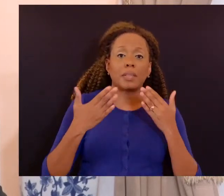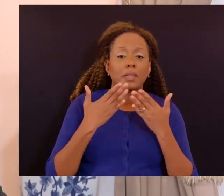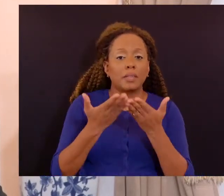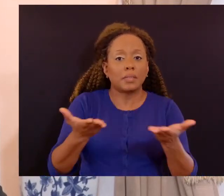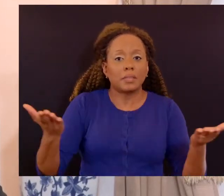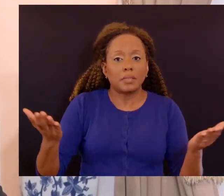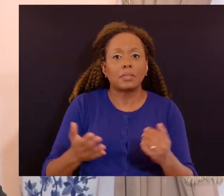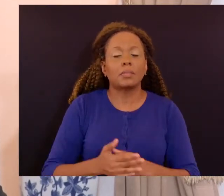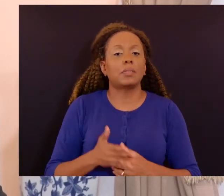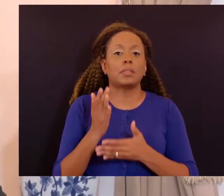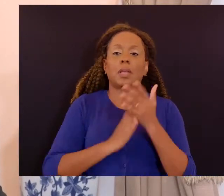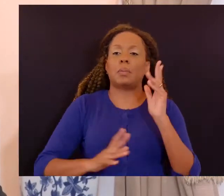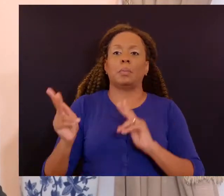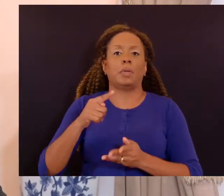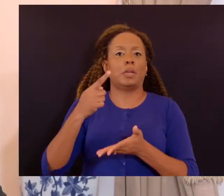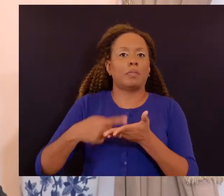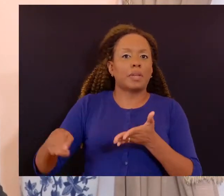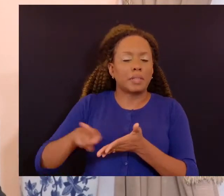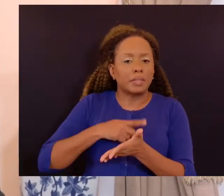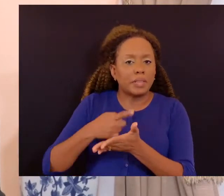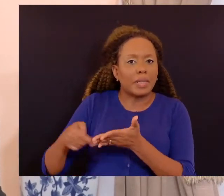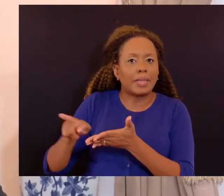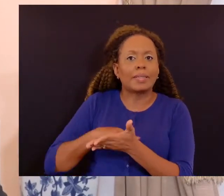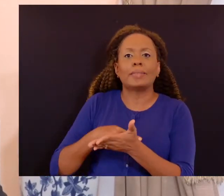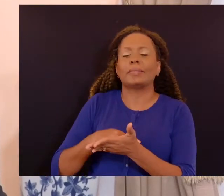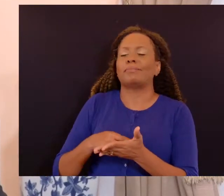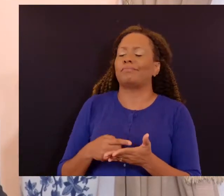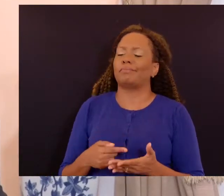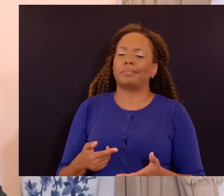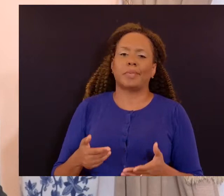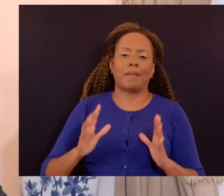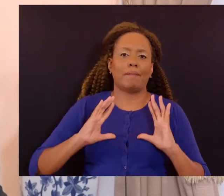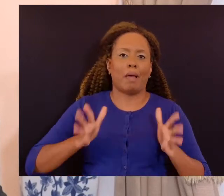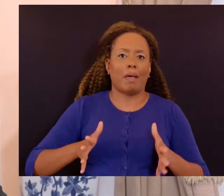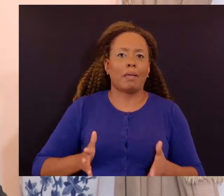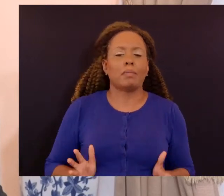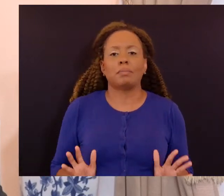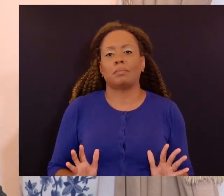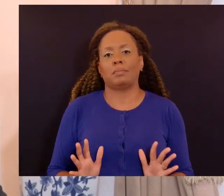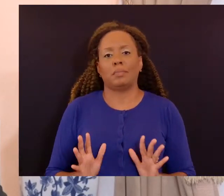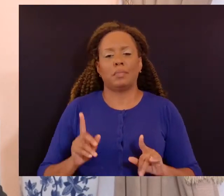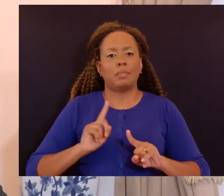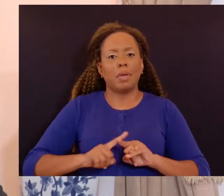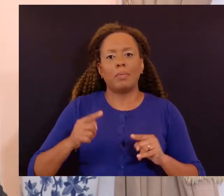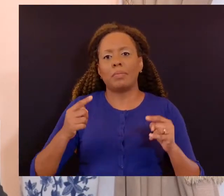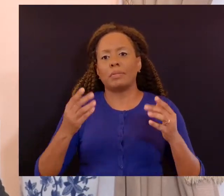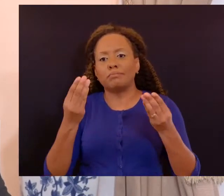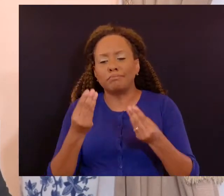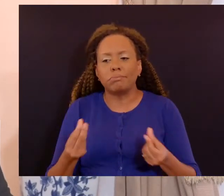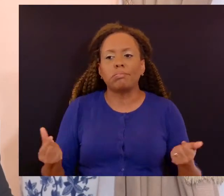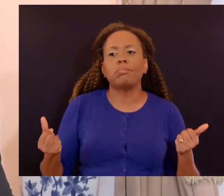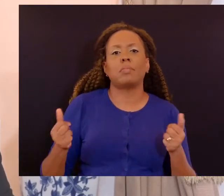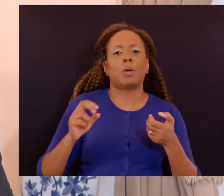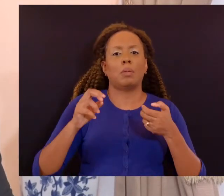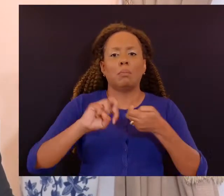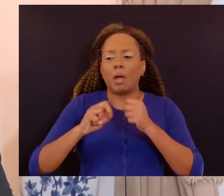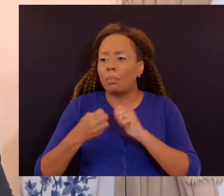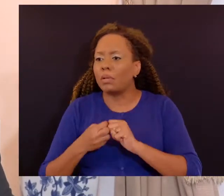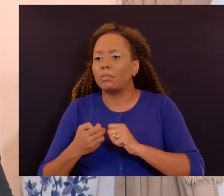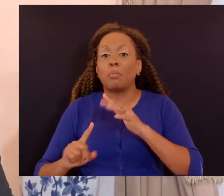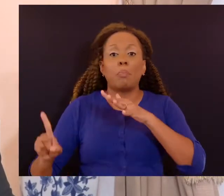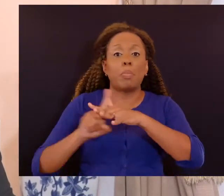has shown that, you know, once we do the right thing, that we can certainly find the solutions to whatever problems that we may